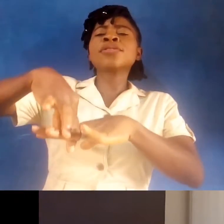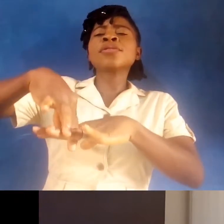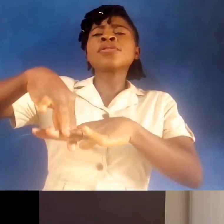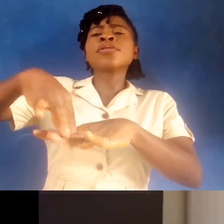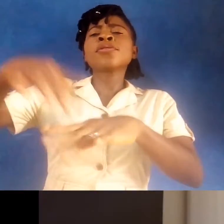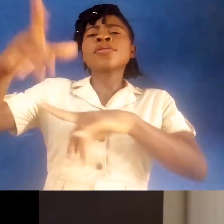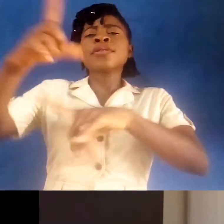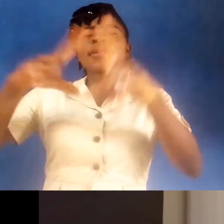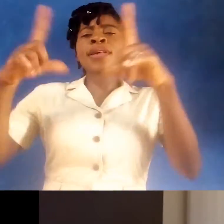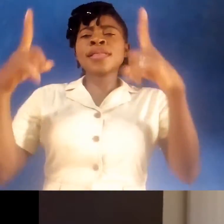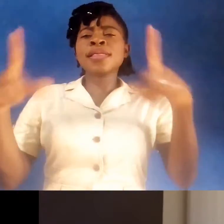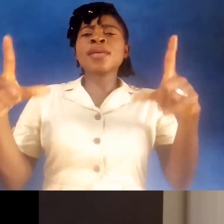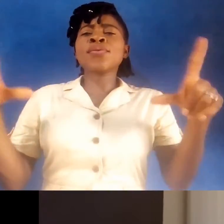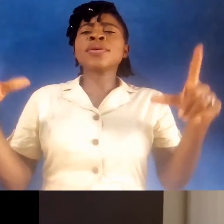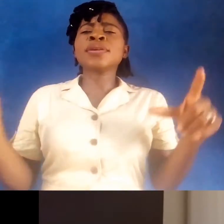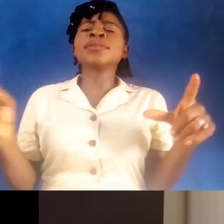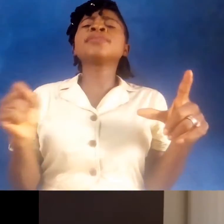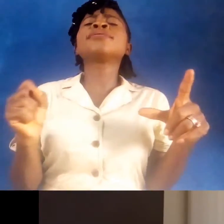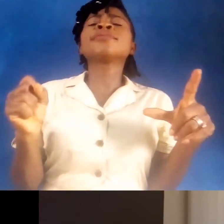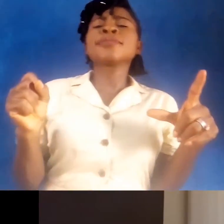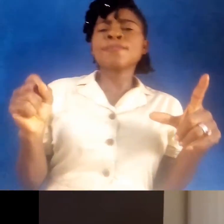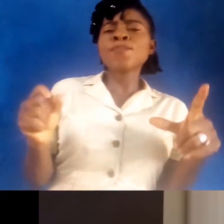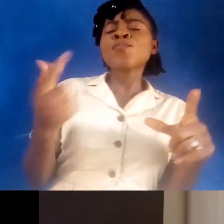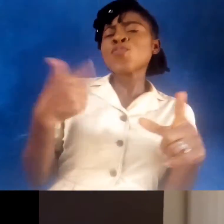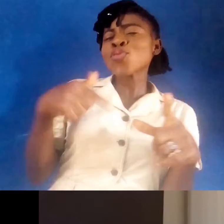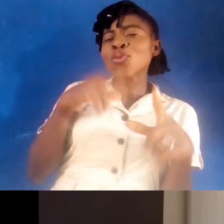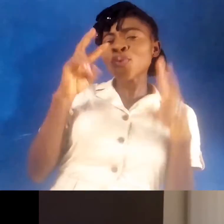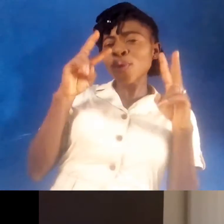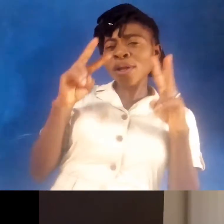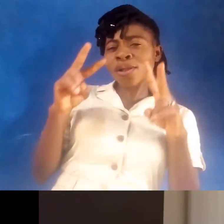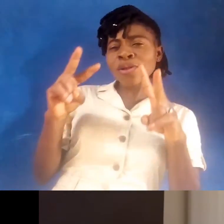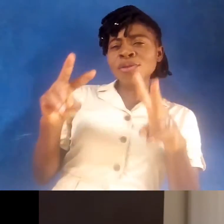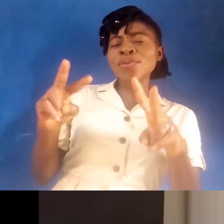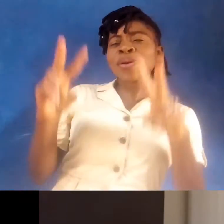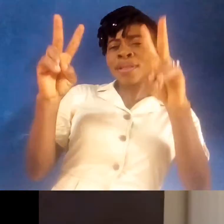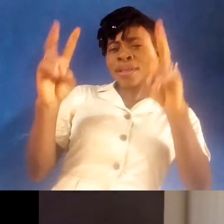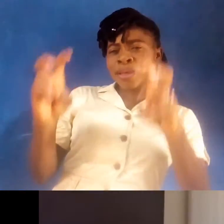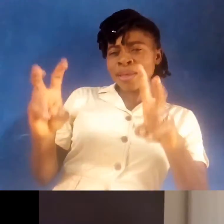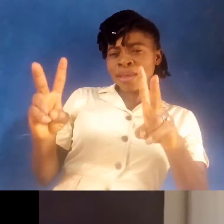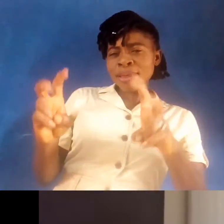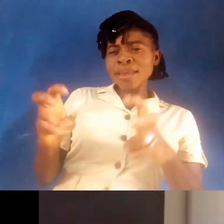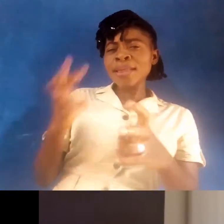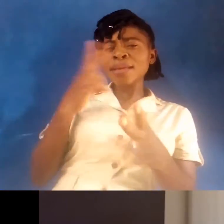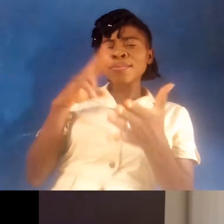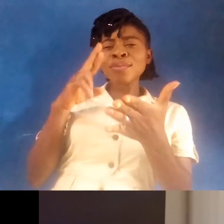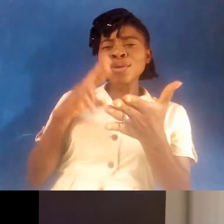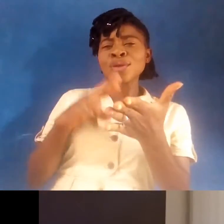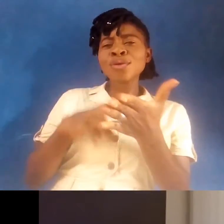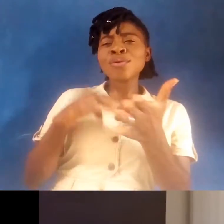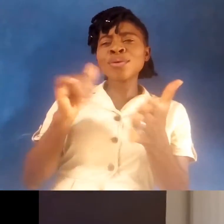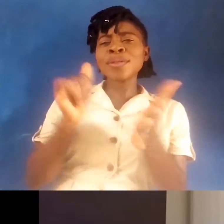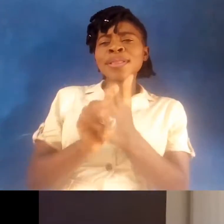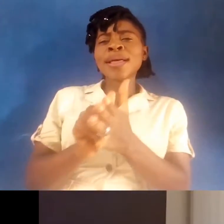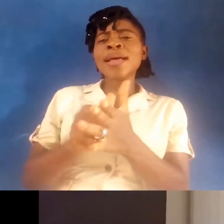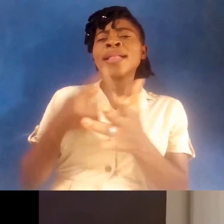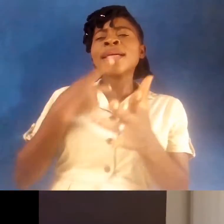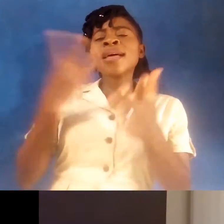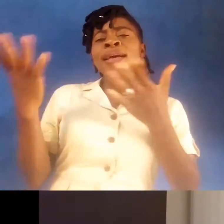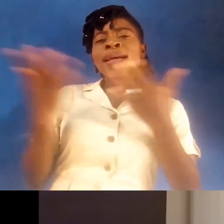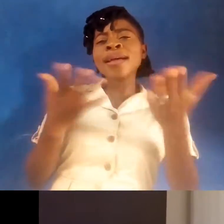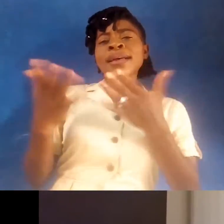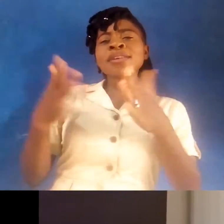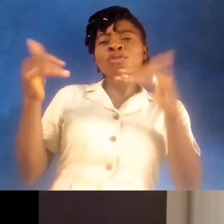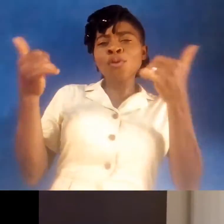Sign Languages. So we are looking at the role that gesture plays in Indigenous signing